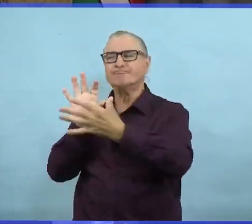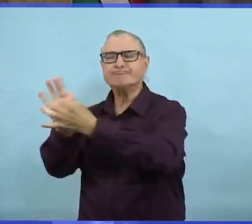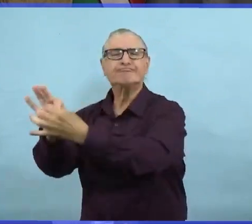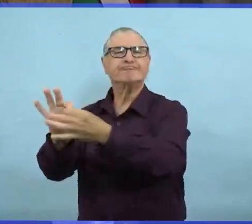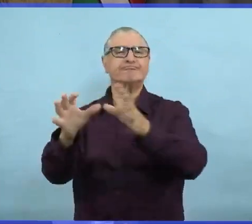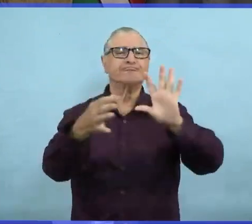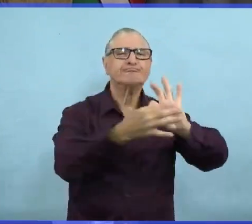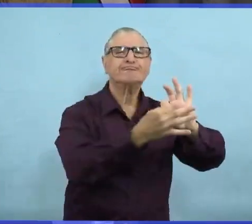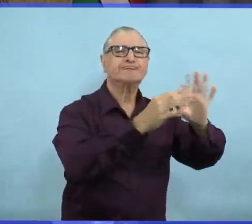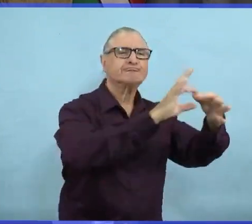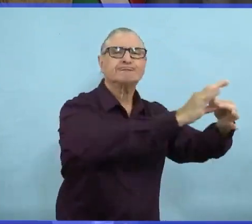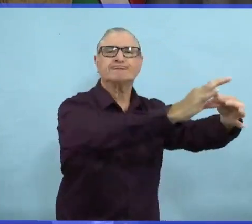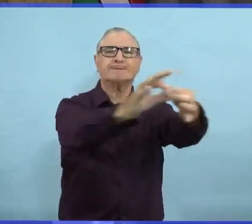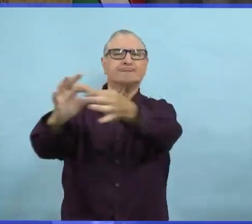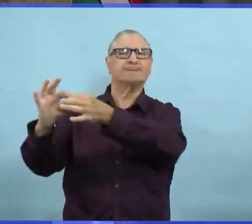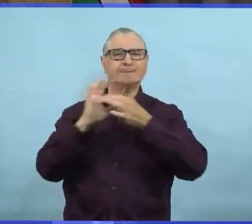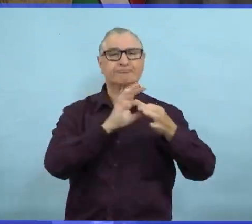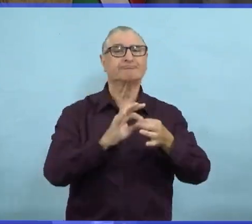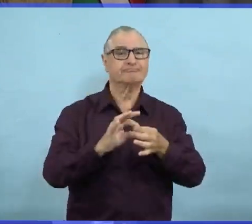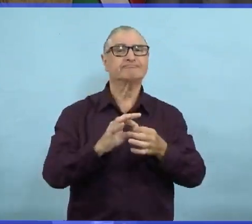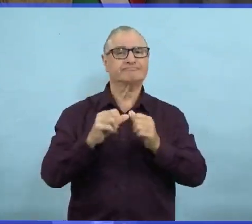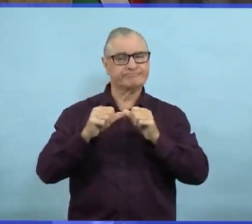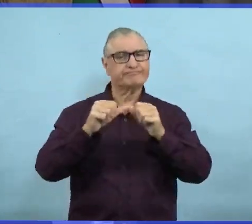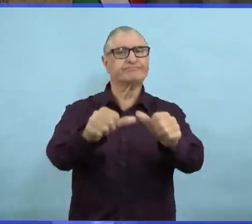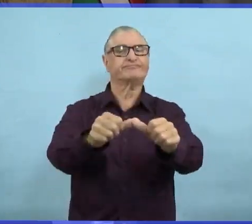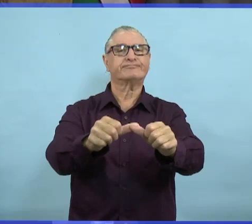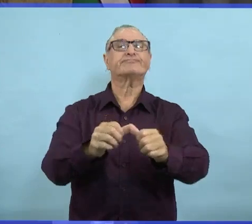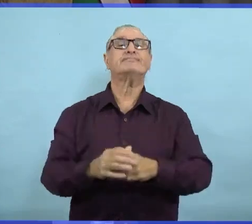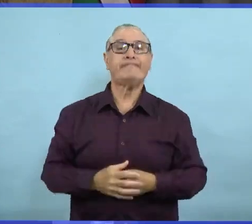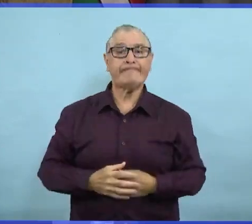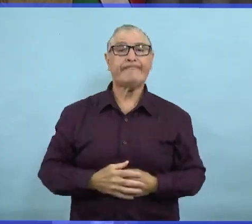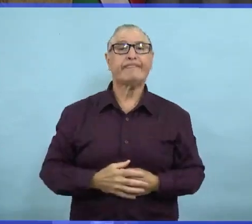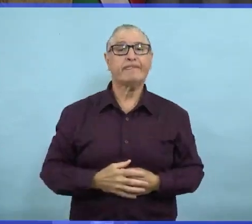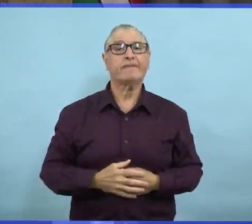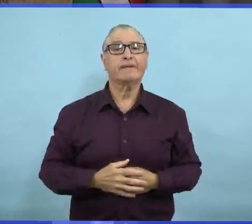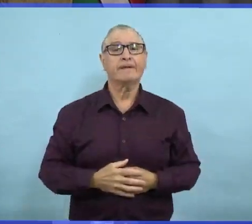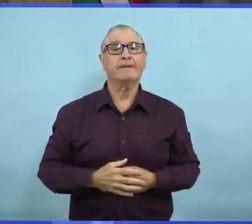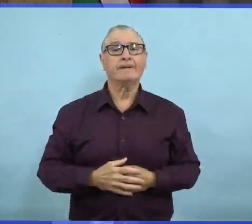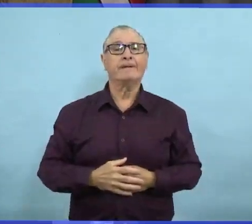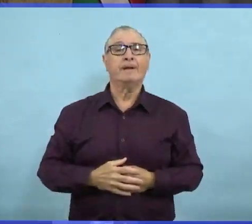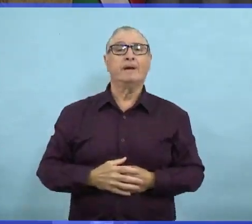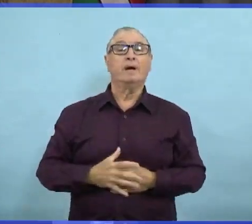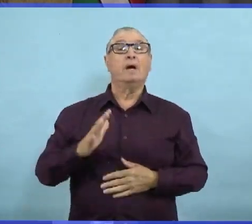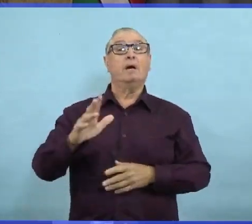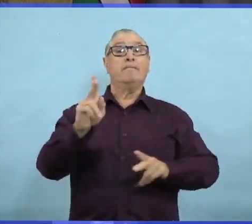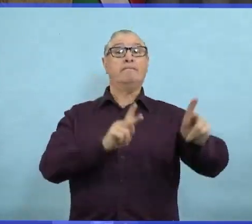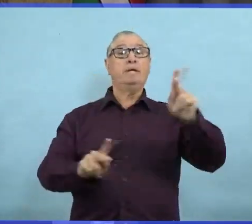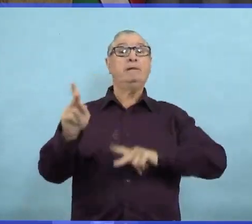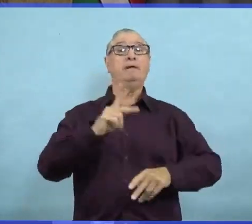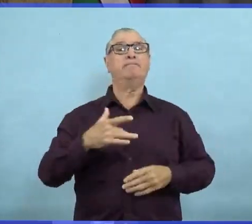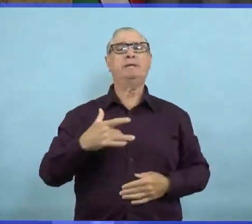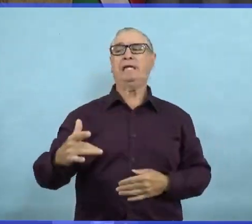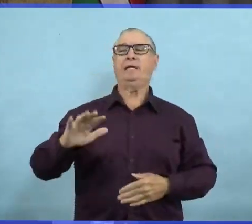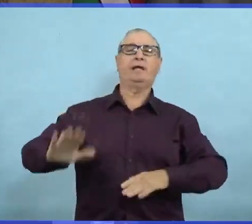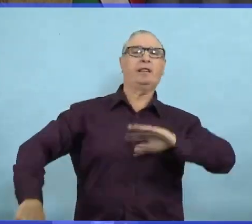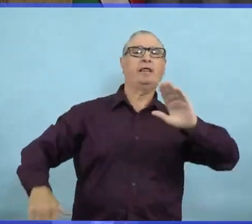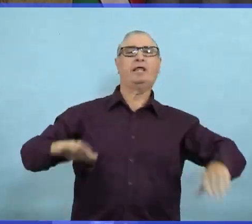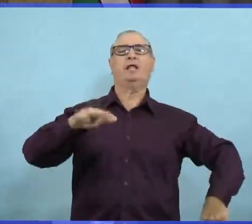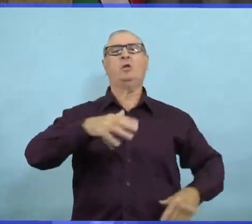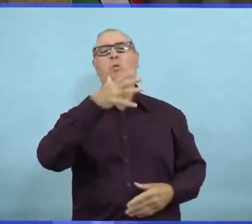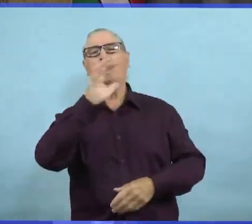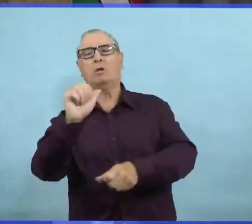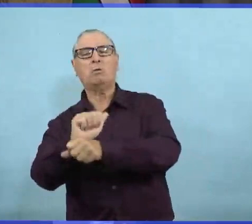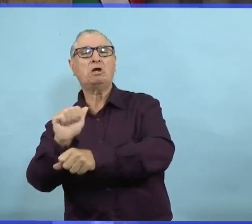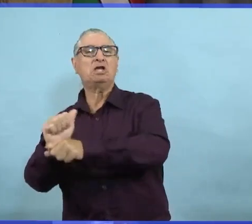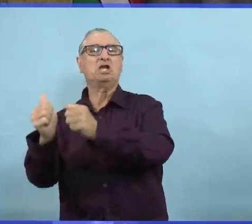I would say to those who are choosing to tear down right now rather than to build up that that is the wrong choice. And I would say to